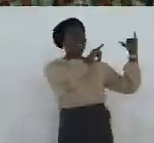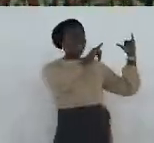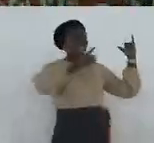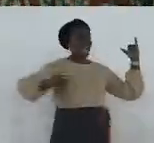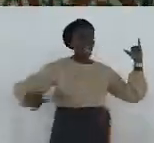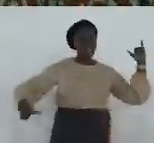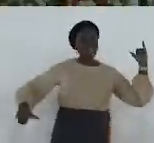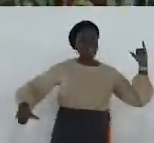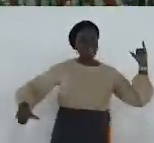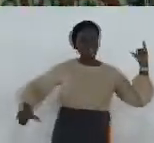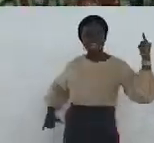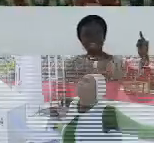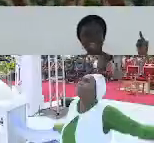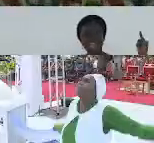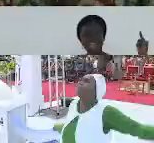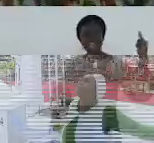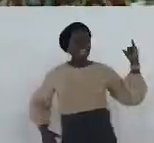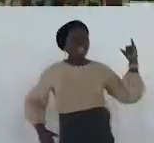Jesus